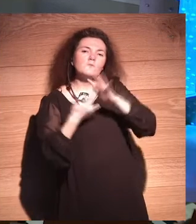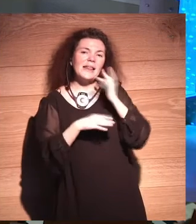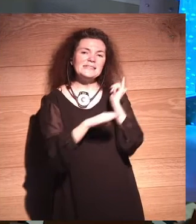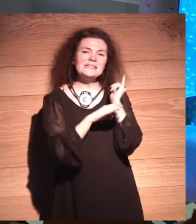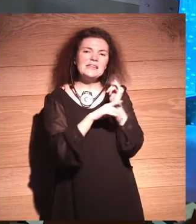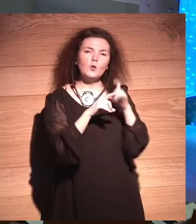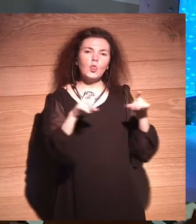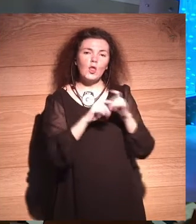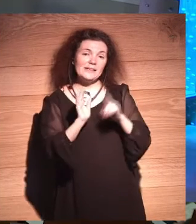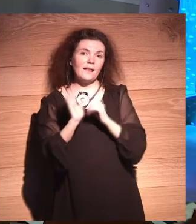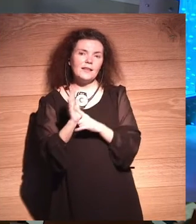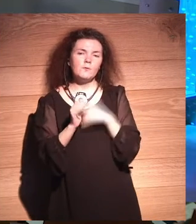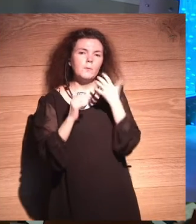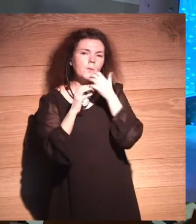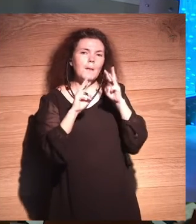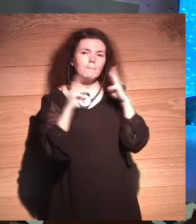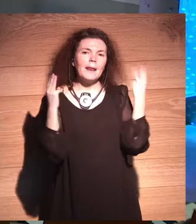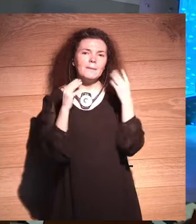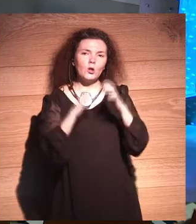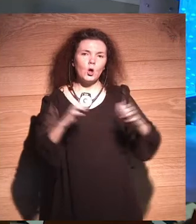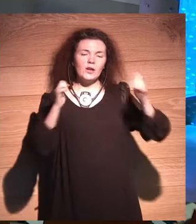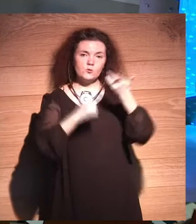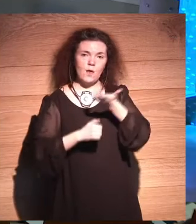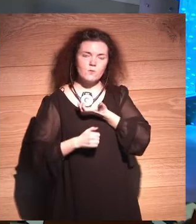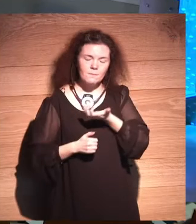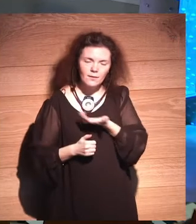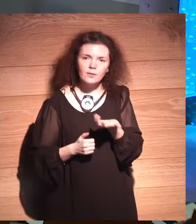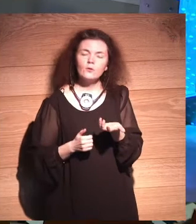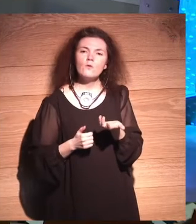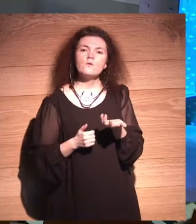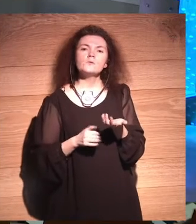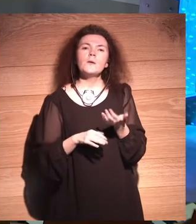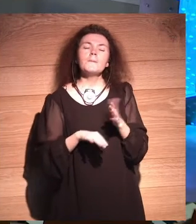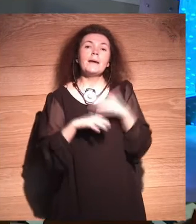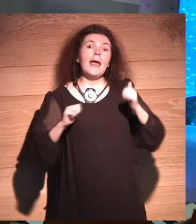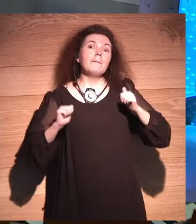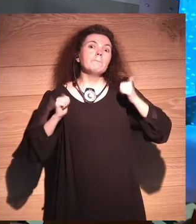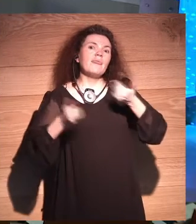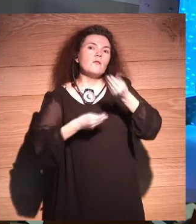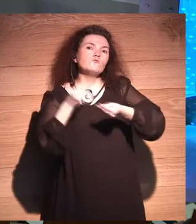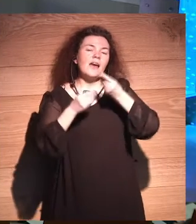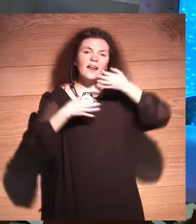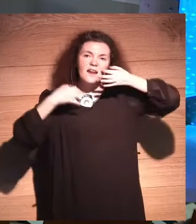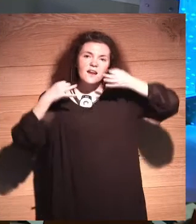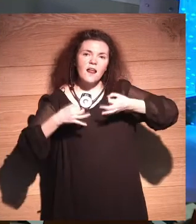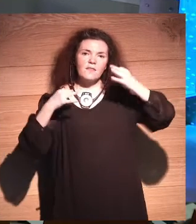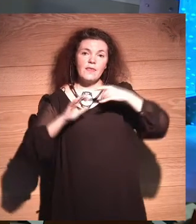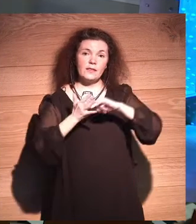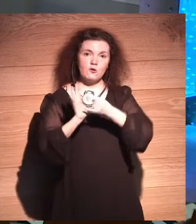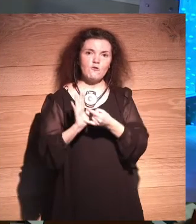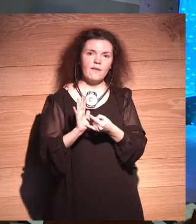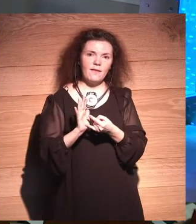our congresses, our city councils, to actually begin to use technology to tap into what people